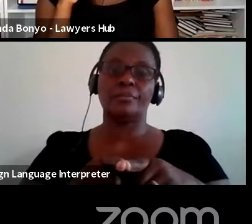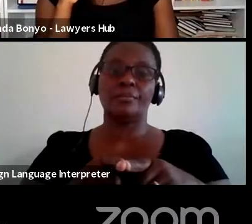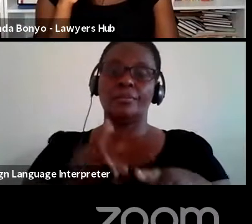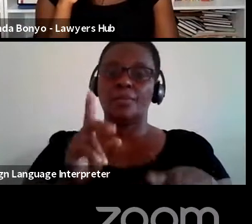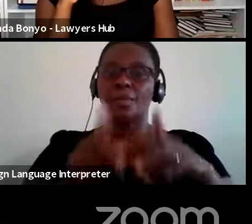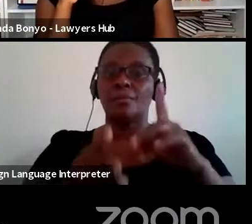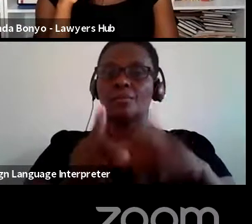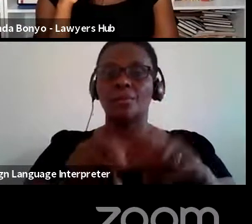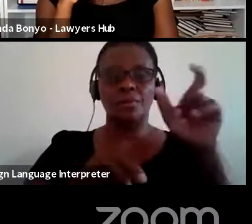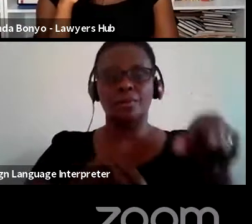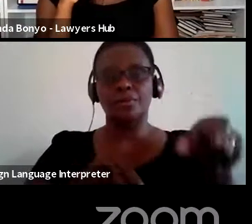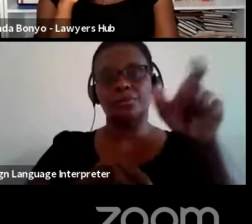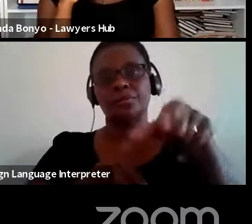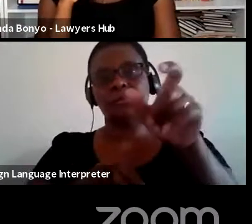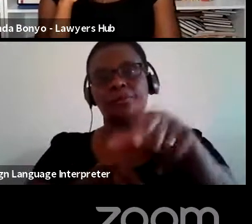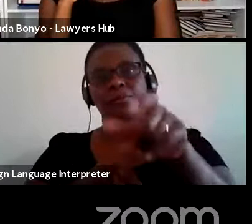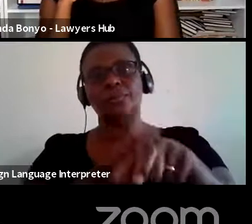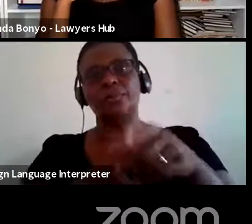submit their